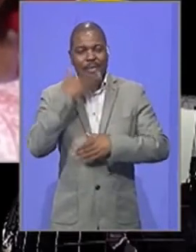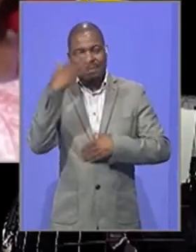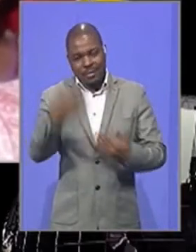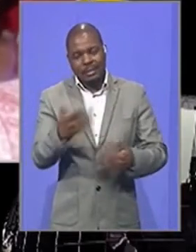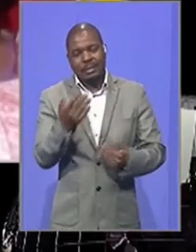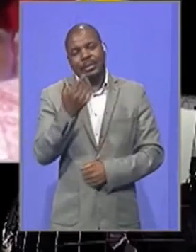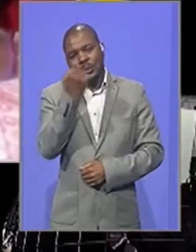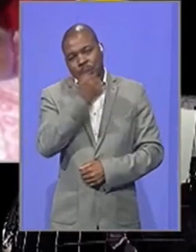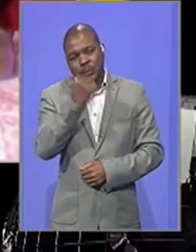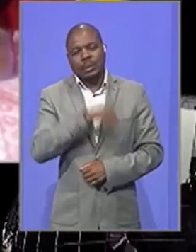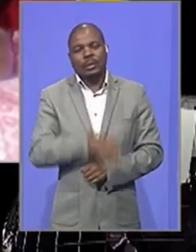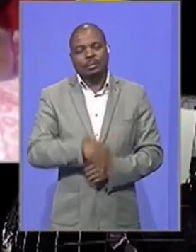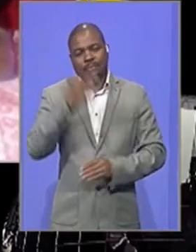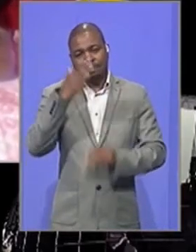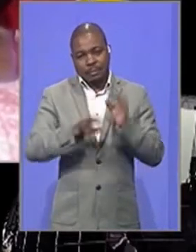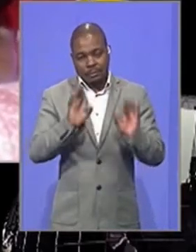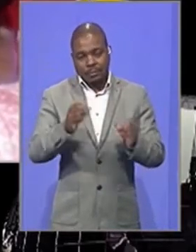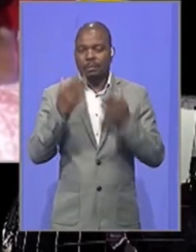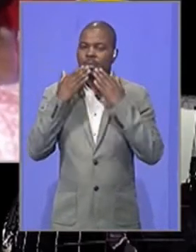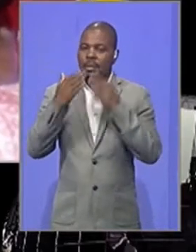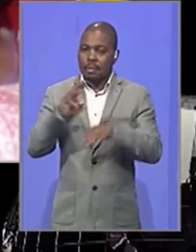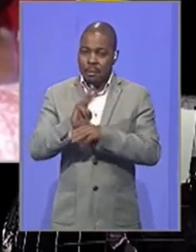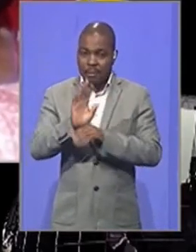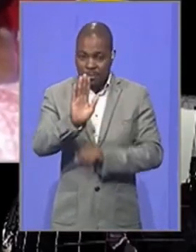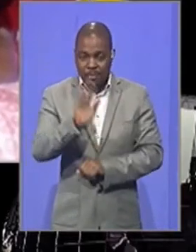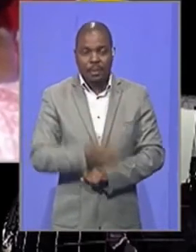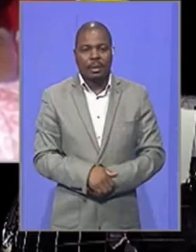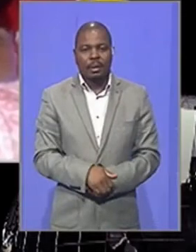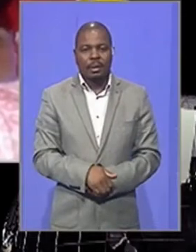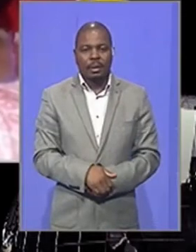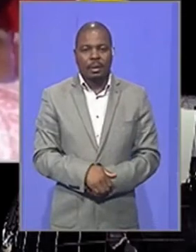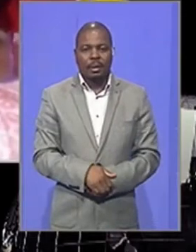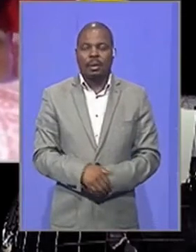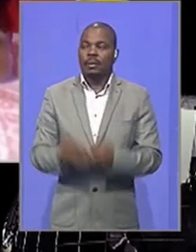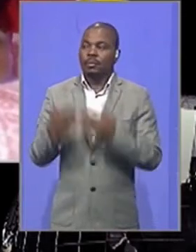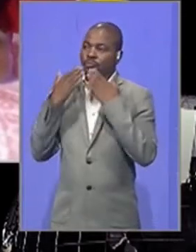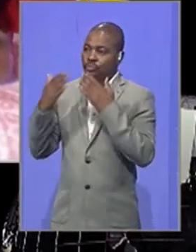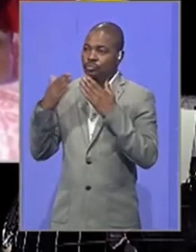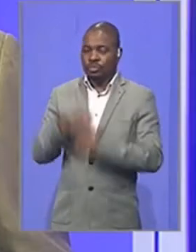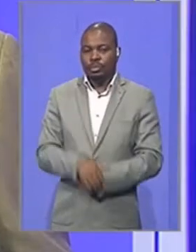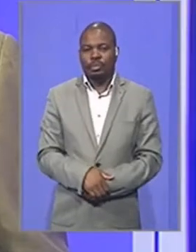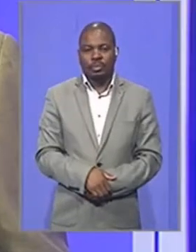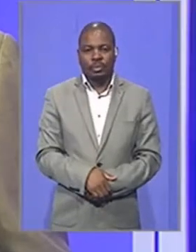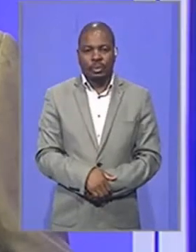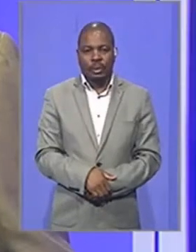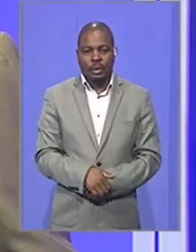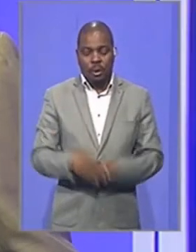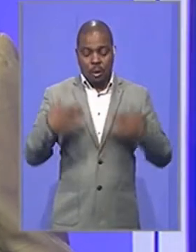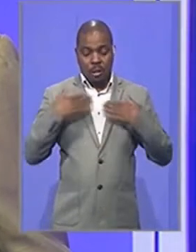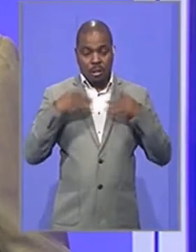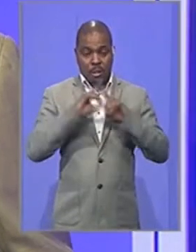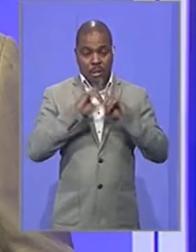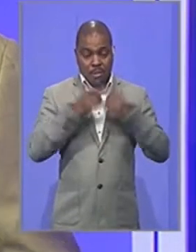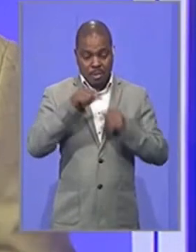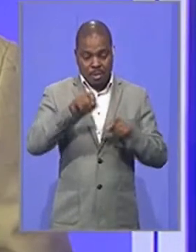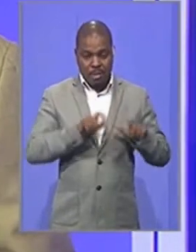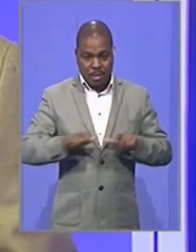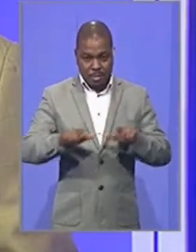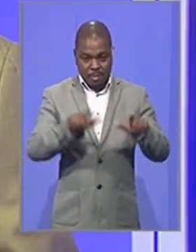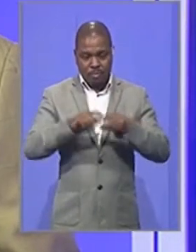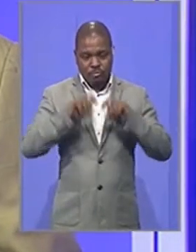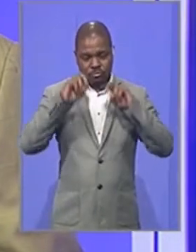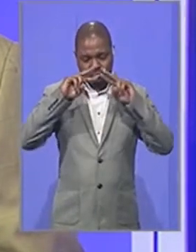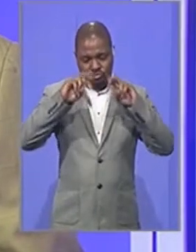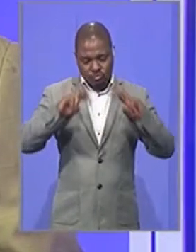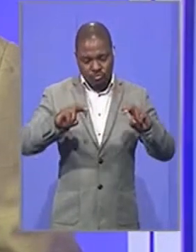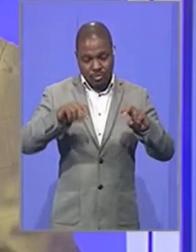re šile tla re gomele gona fao re a leboga hle mme ra leboga bjala ka ge kgoro ya tša maphelo ka Limpopo e nyakiša tiragalo ye